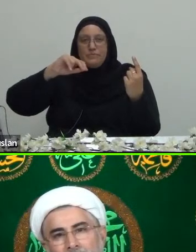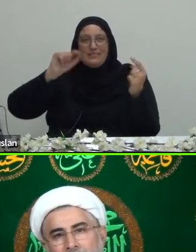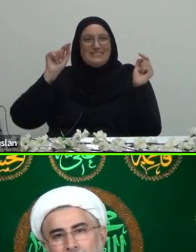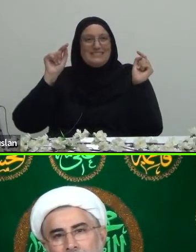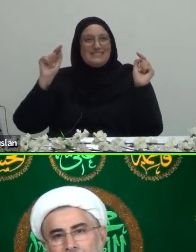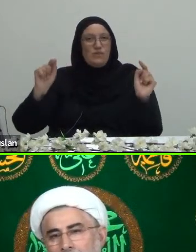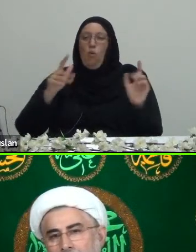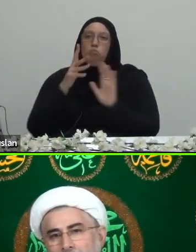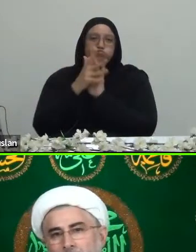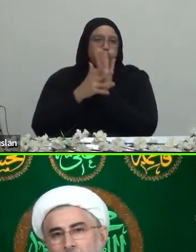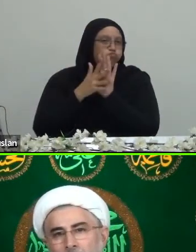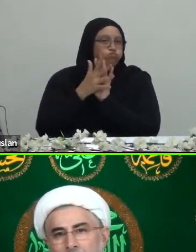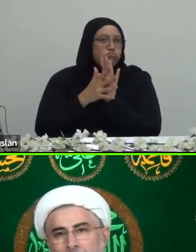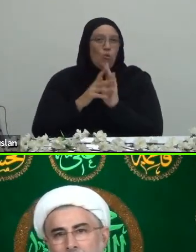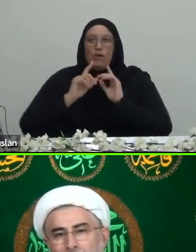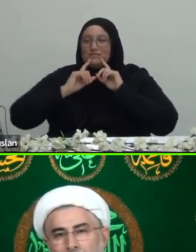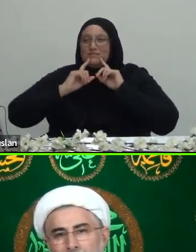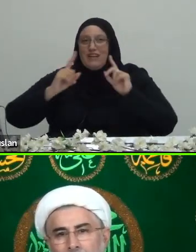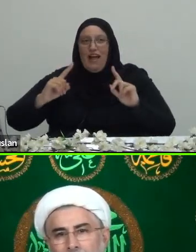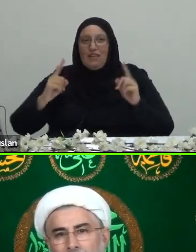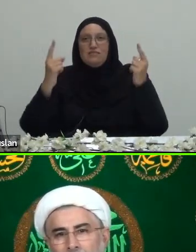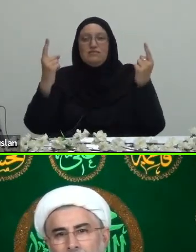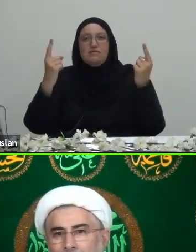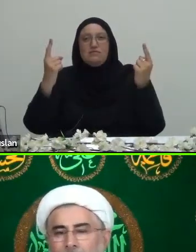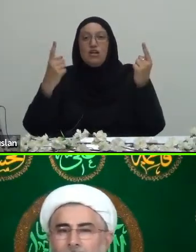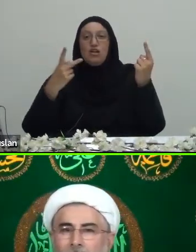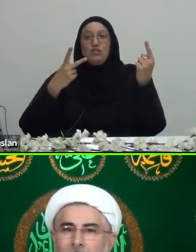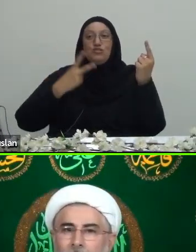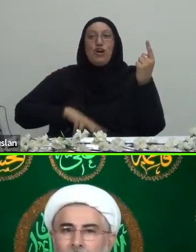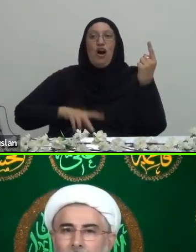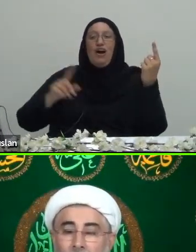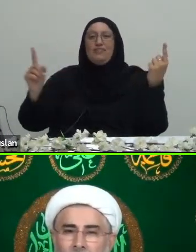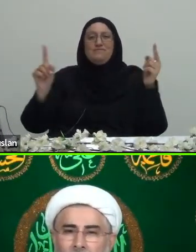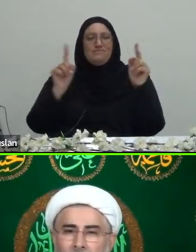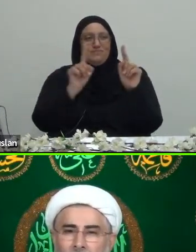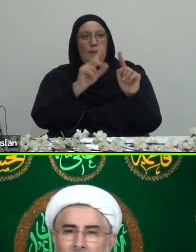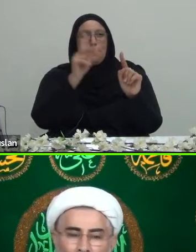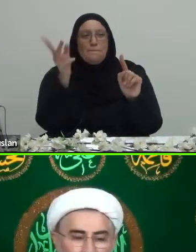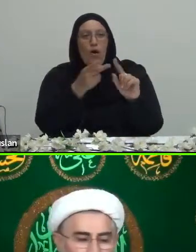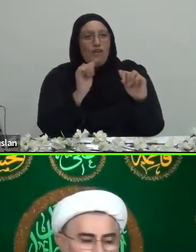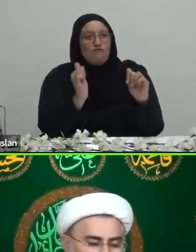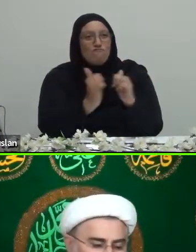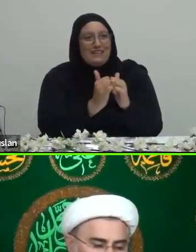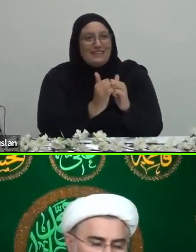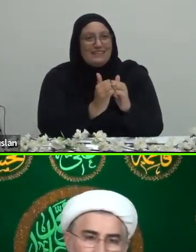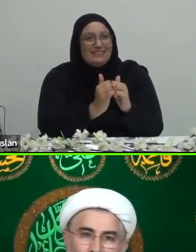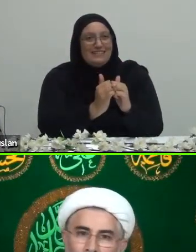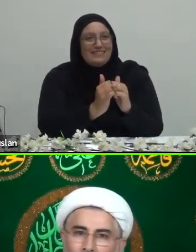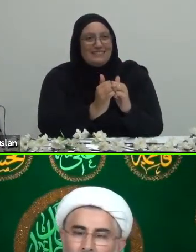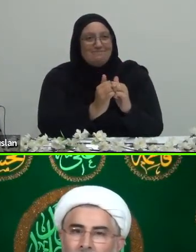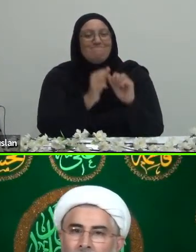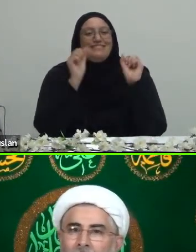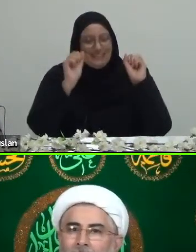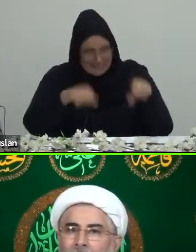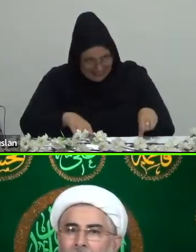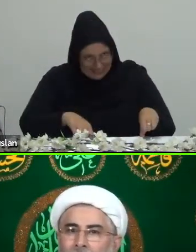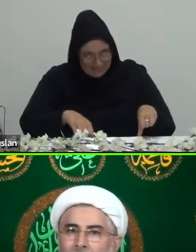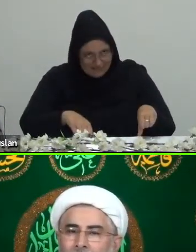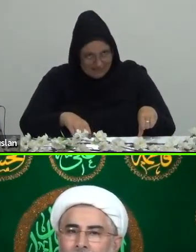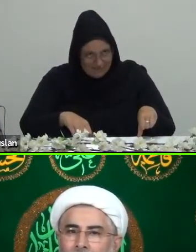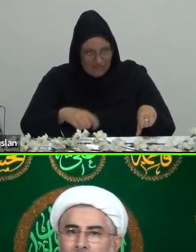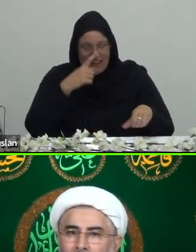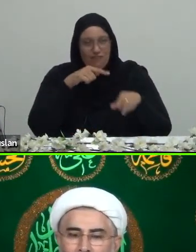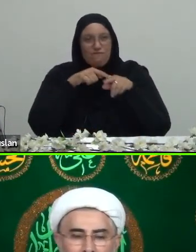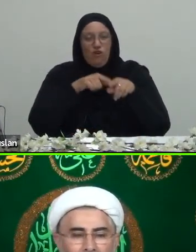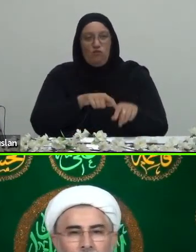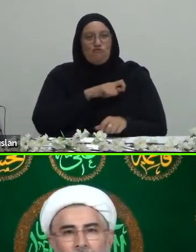will be acceptable, especially when there is no one denying for with evidence. But when I'm writing my will, and